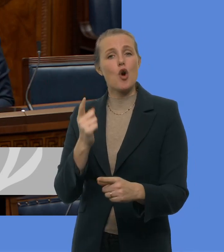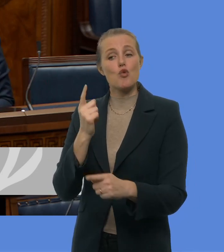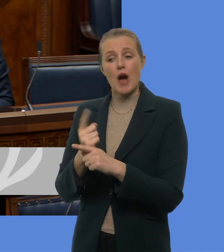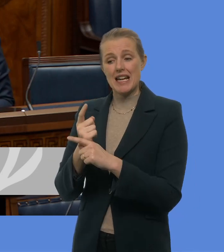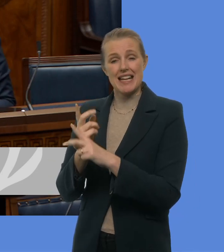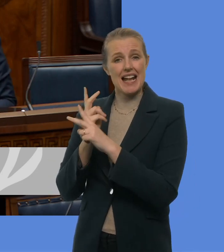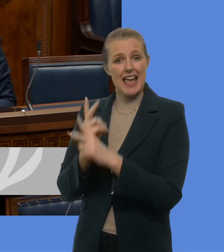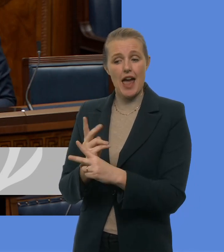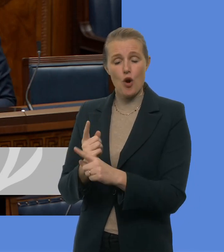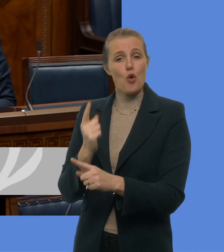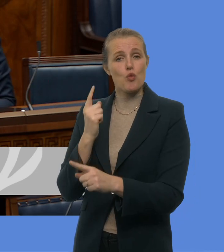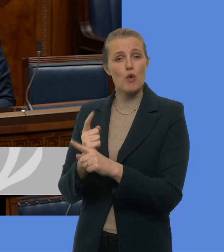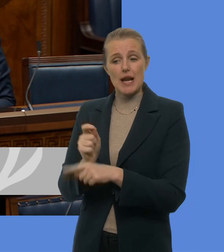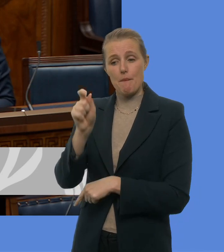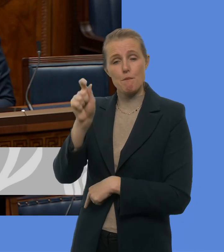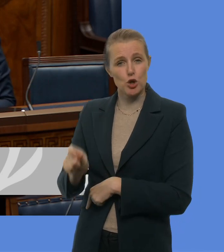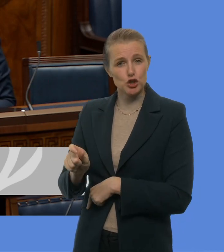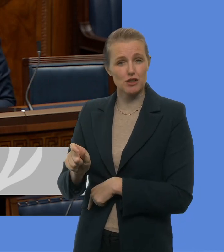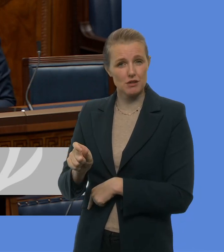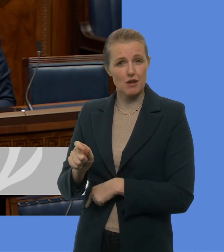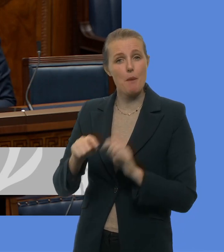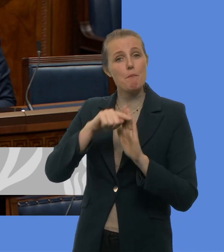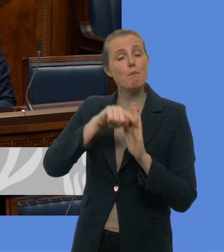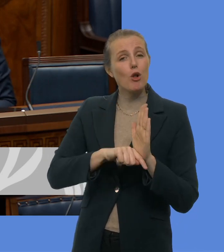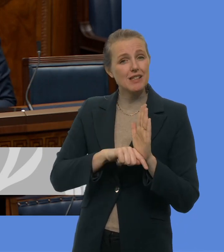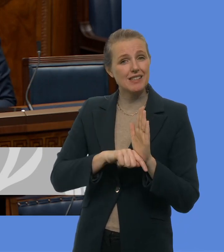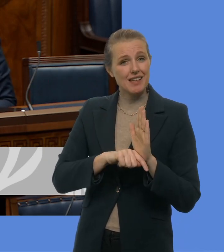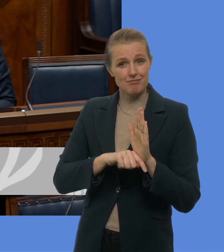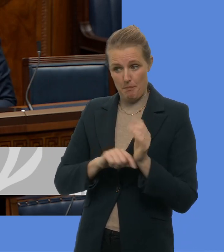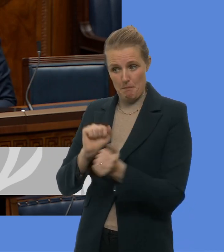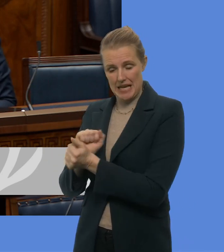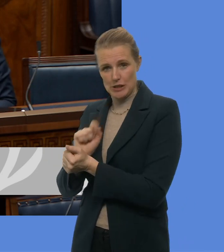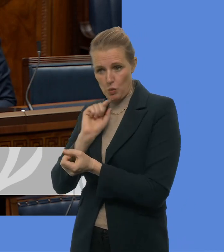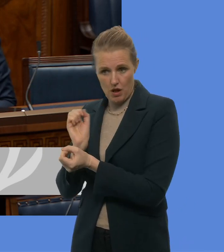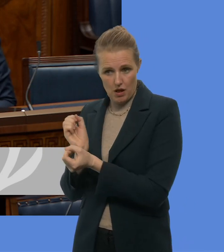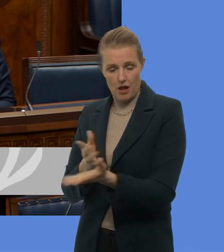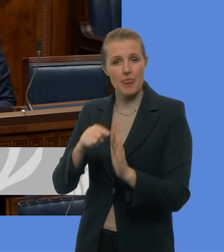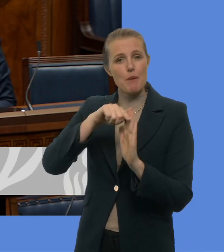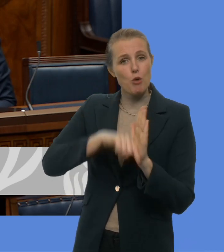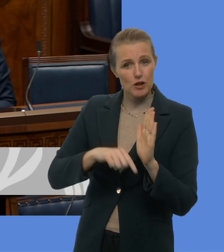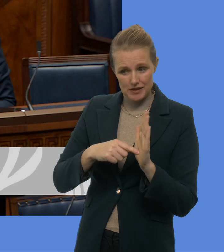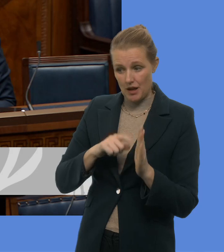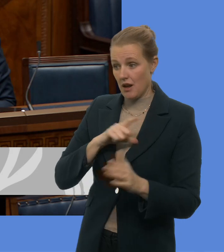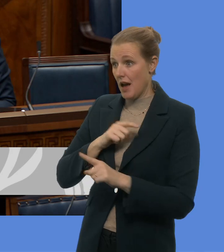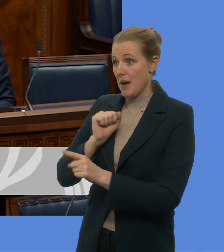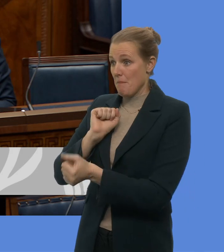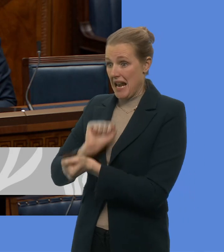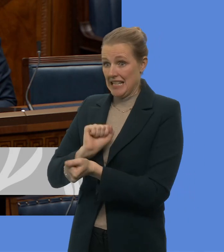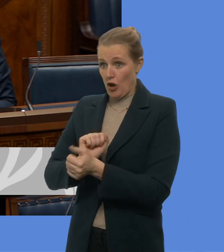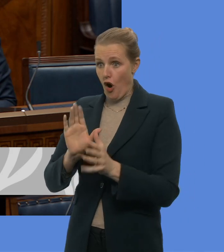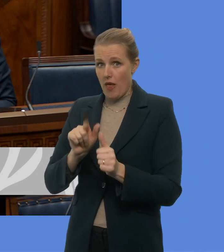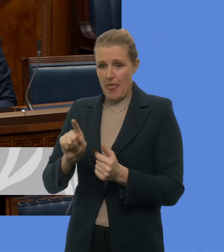Person policy by the Police Service of Northern Ireland, which is particular in terms of how the police react to people who have got mental